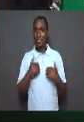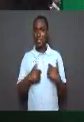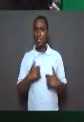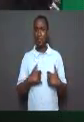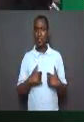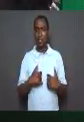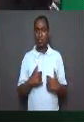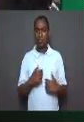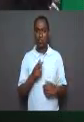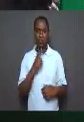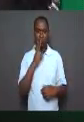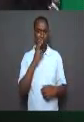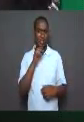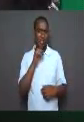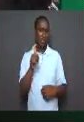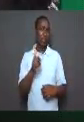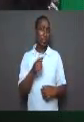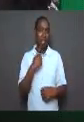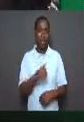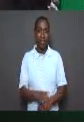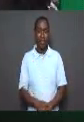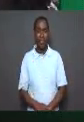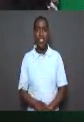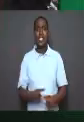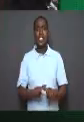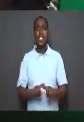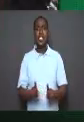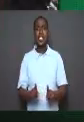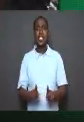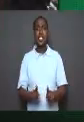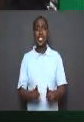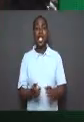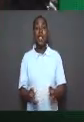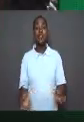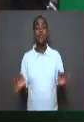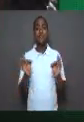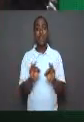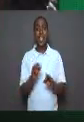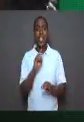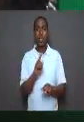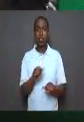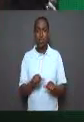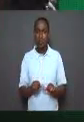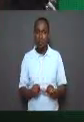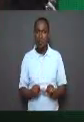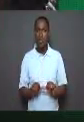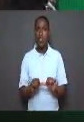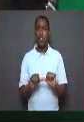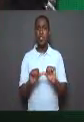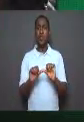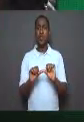choose not to smoke. But it is important to continue